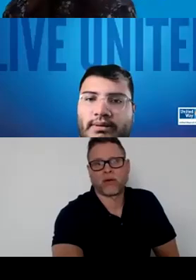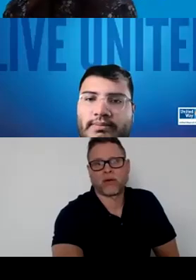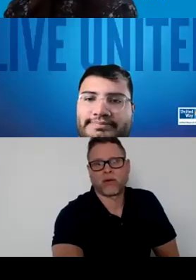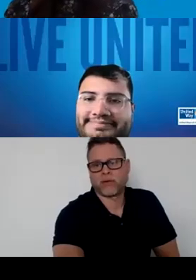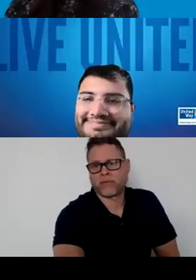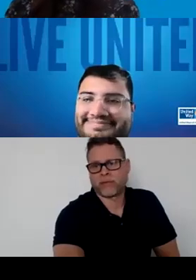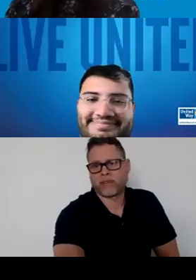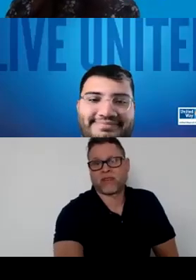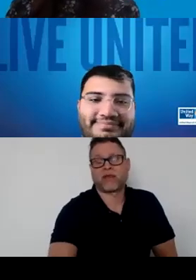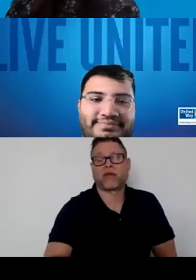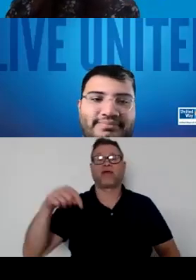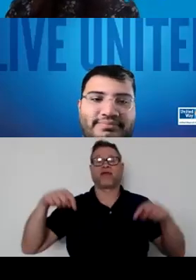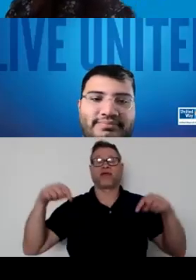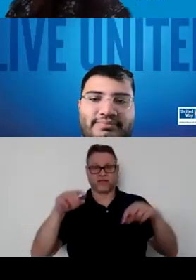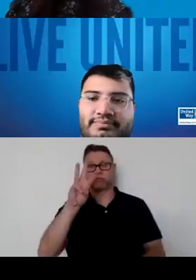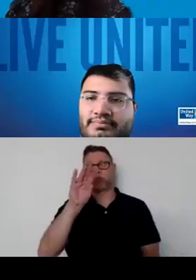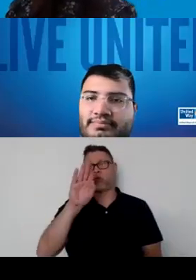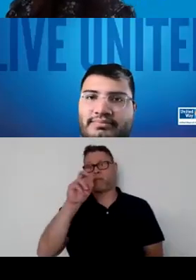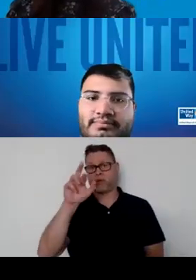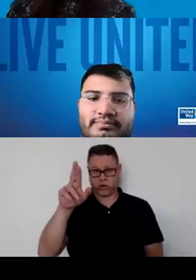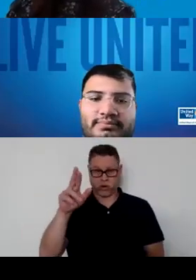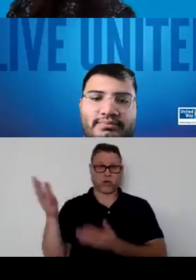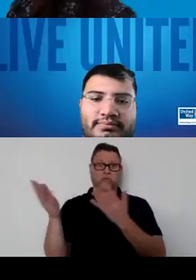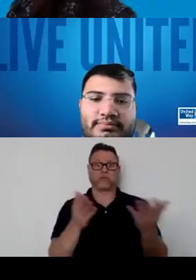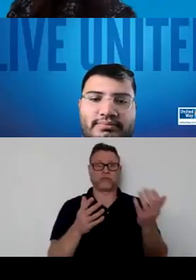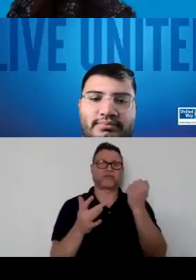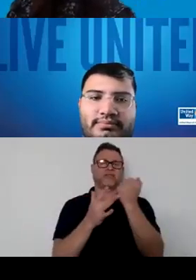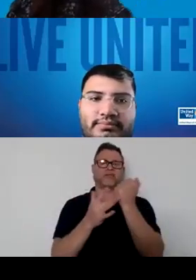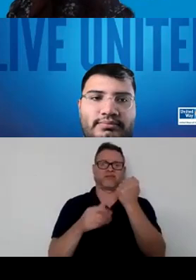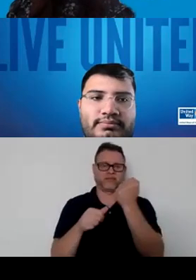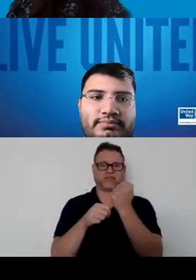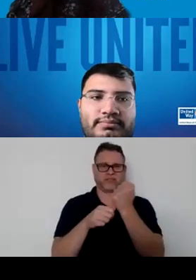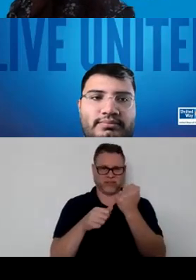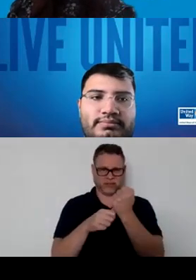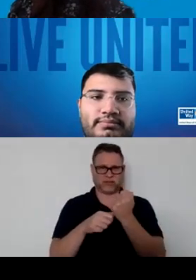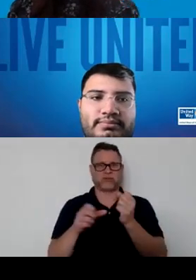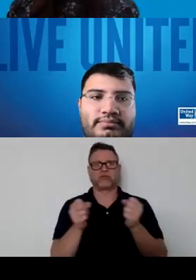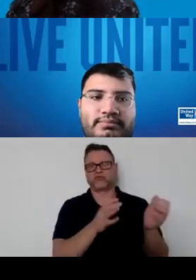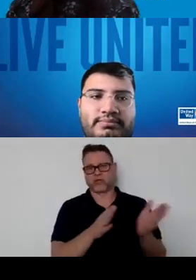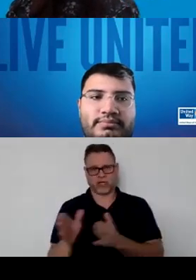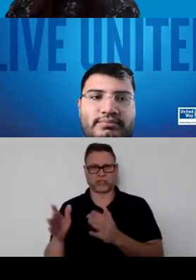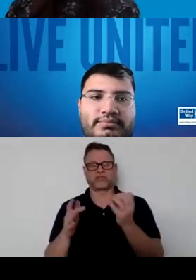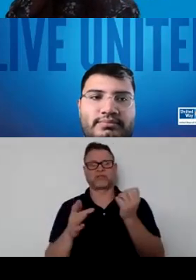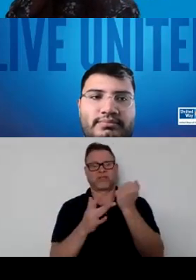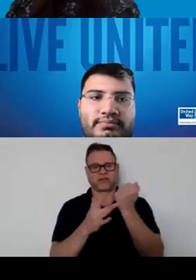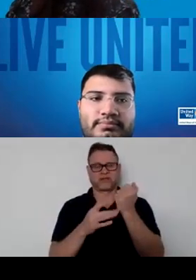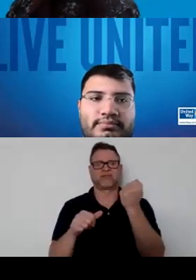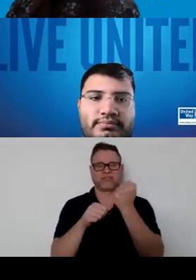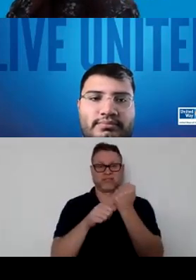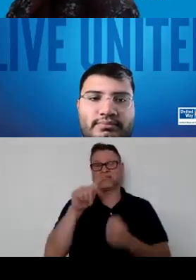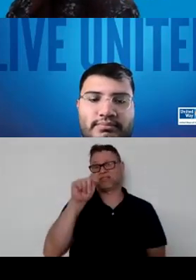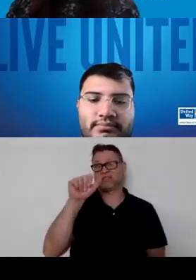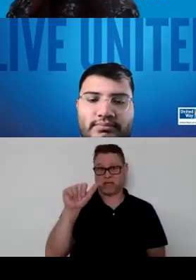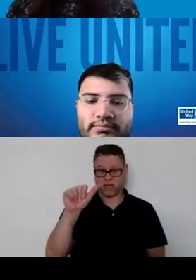This webinar has been brought to you by Strategies Technical Assistance. Strategies Technical Assistance provides